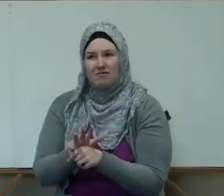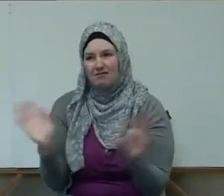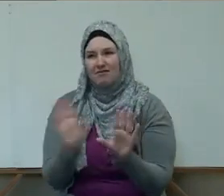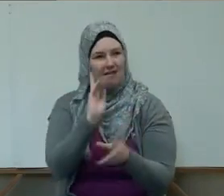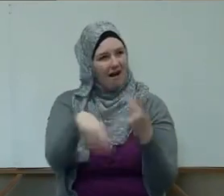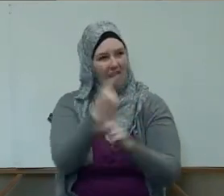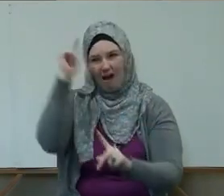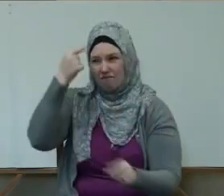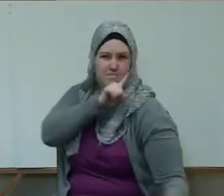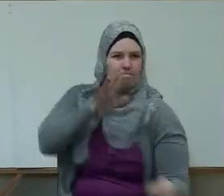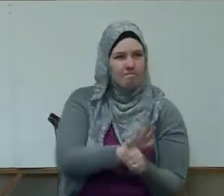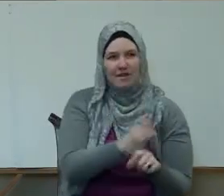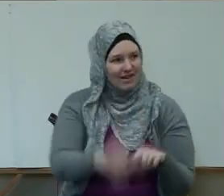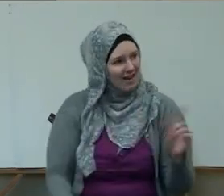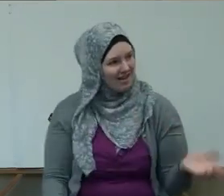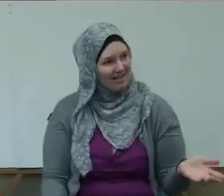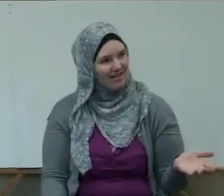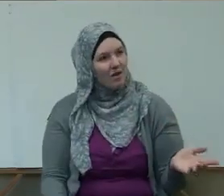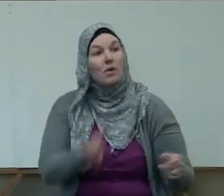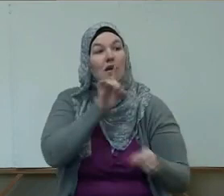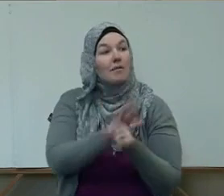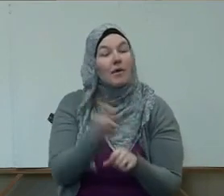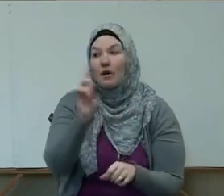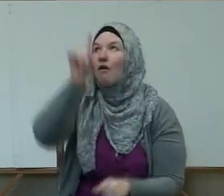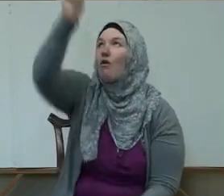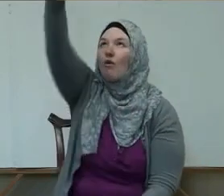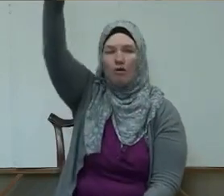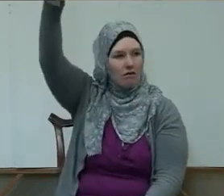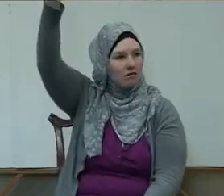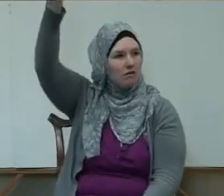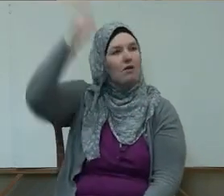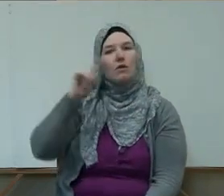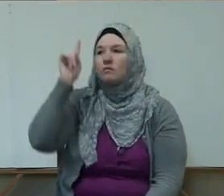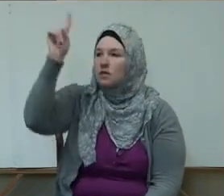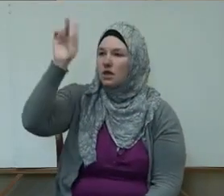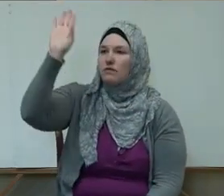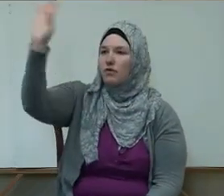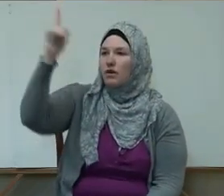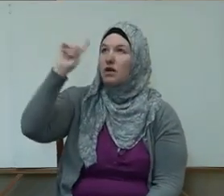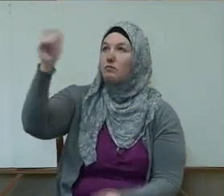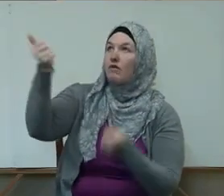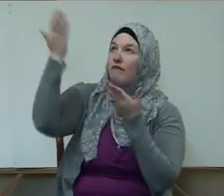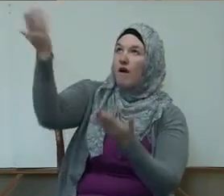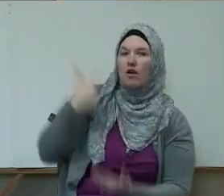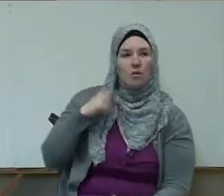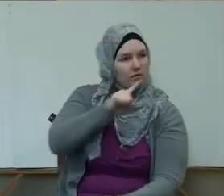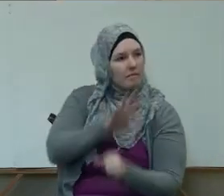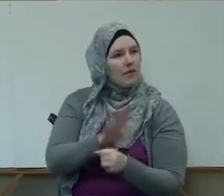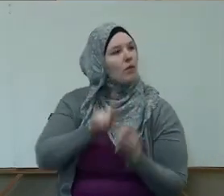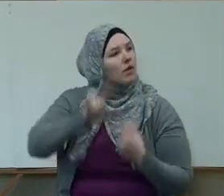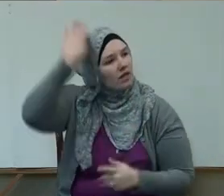Allah as the source of our life and the protector of our existence and the provider for our